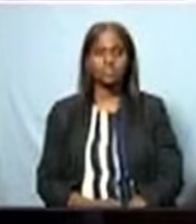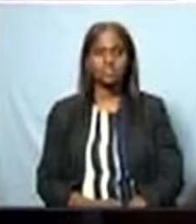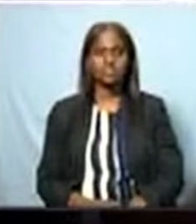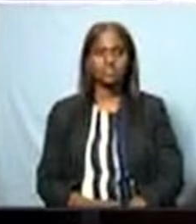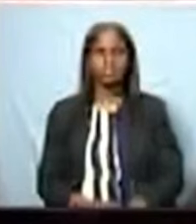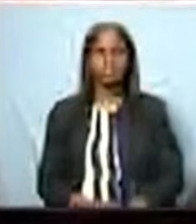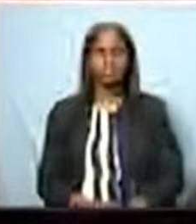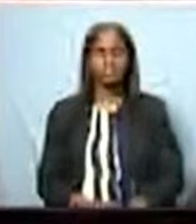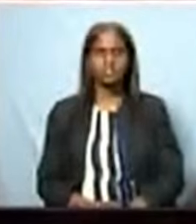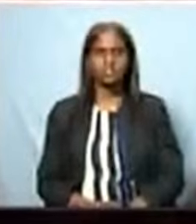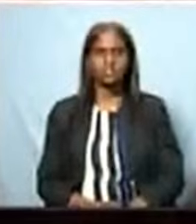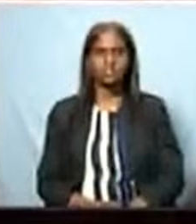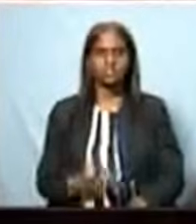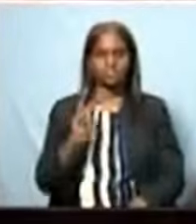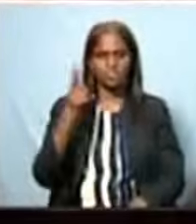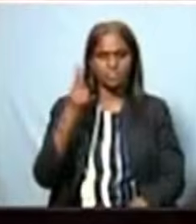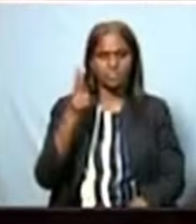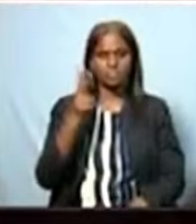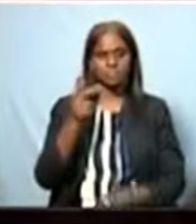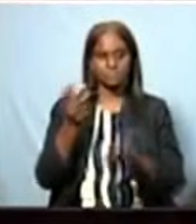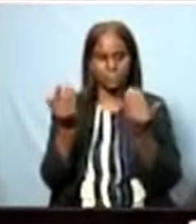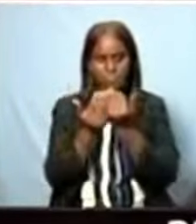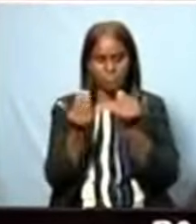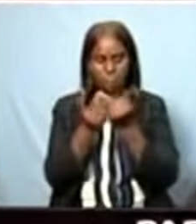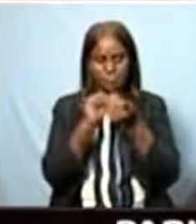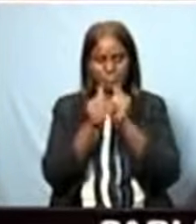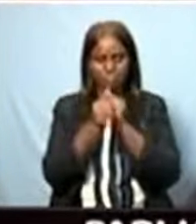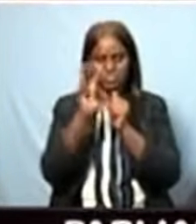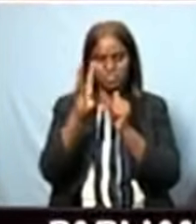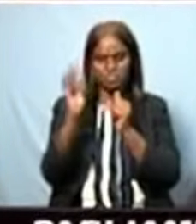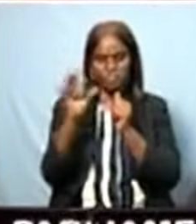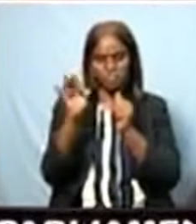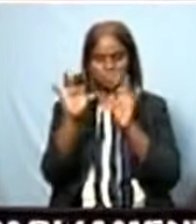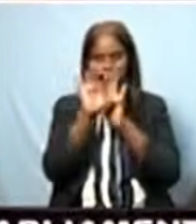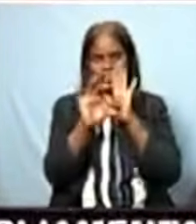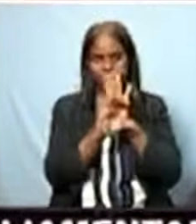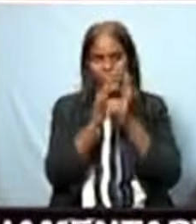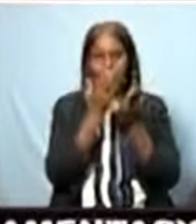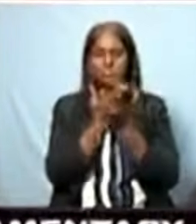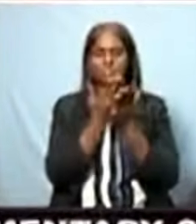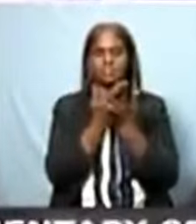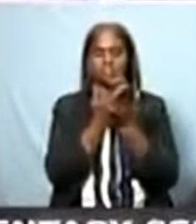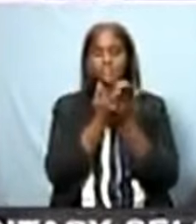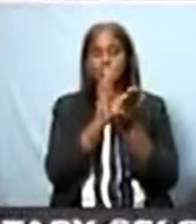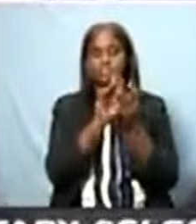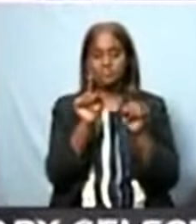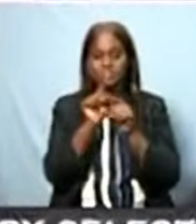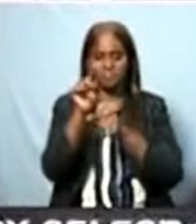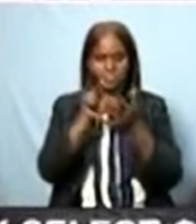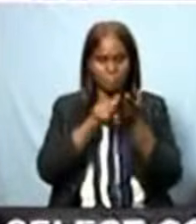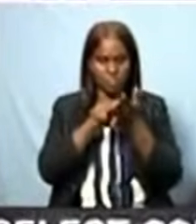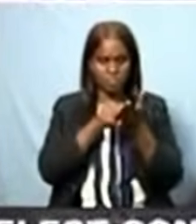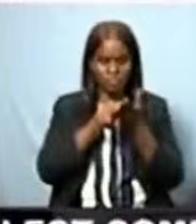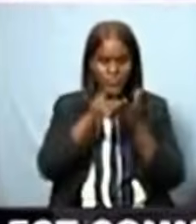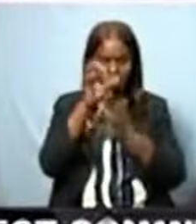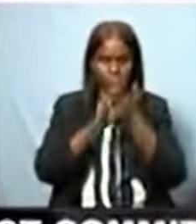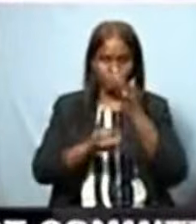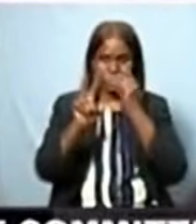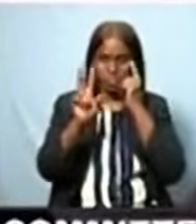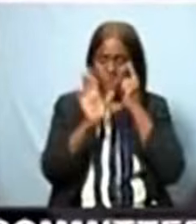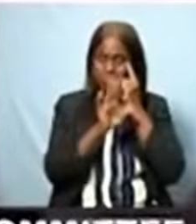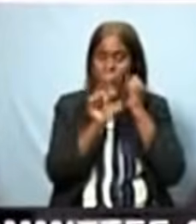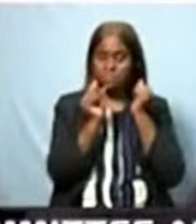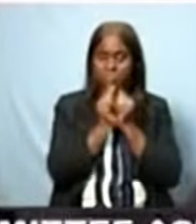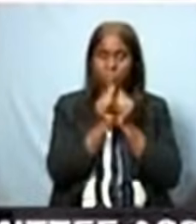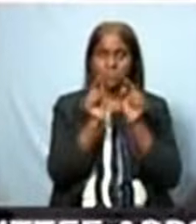Obliged. Number 2, which seeks to amend Article 47 of the Constitution, that proposes the deletion of Clause 2